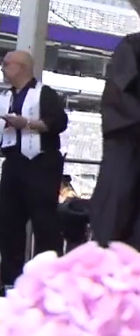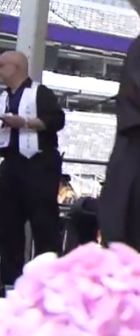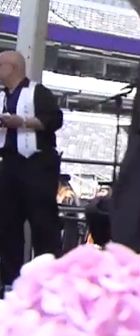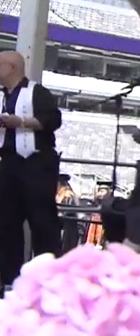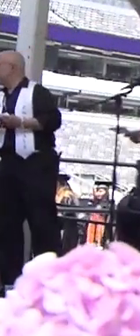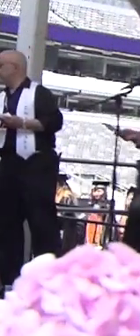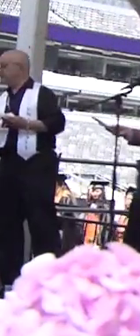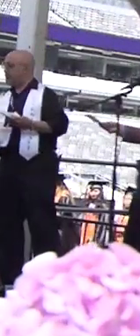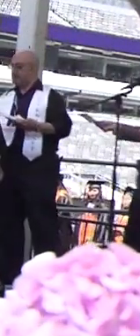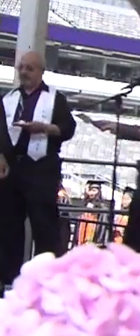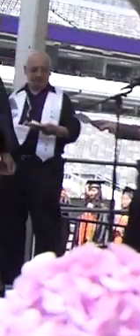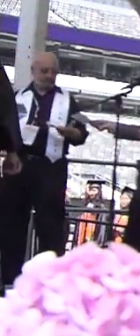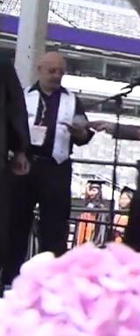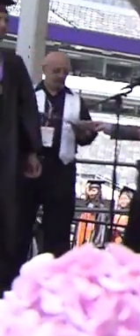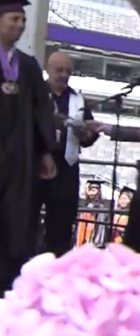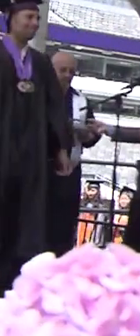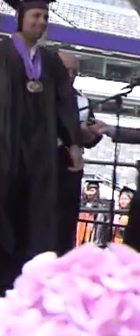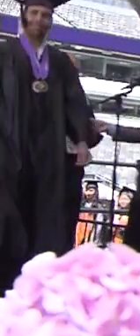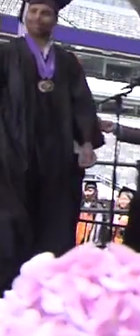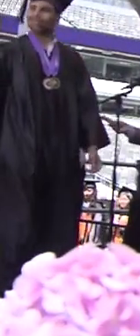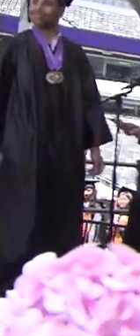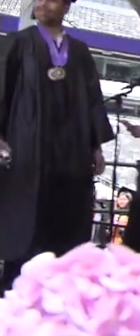Brian Luna.